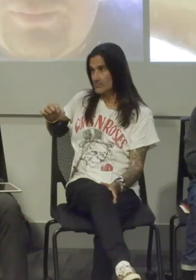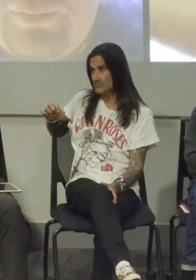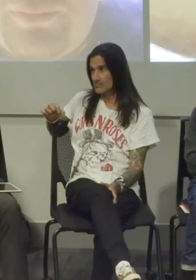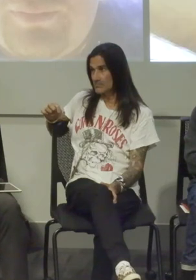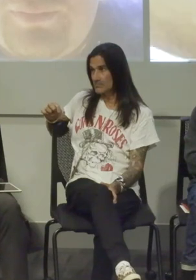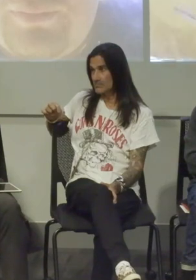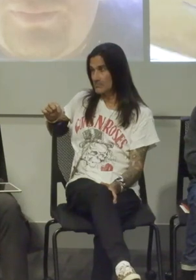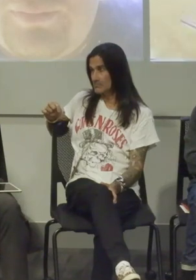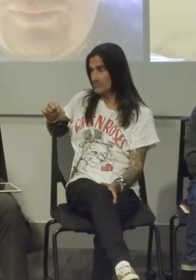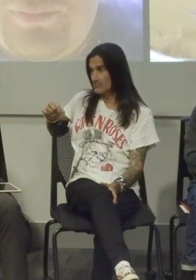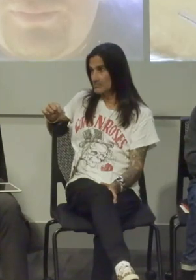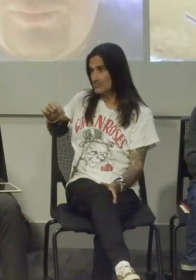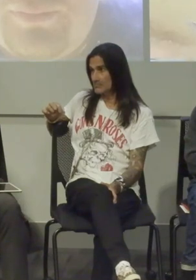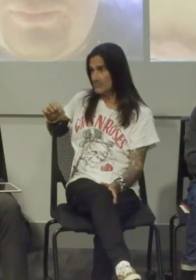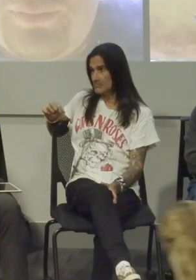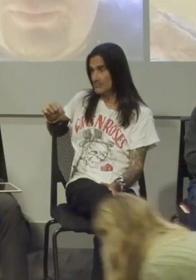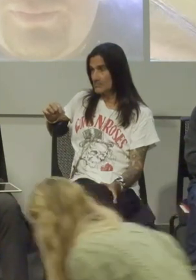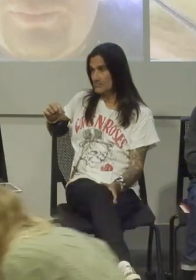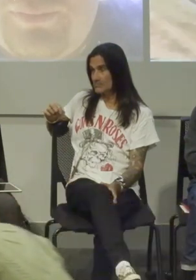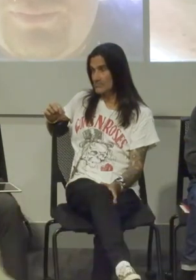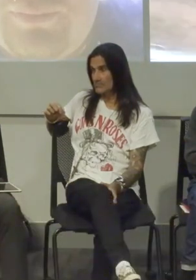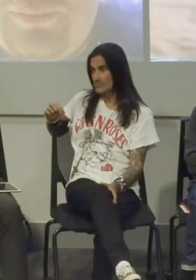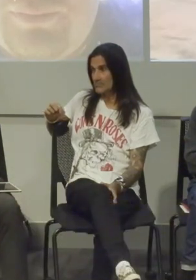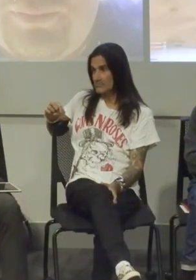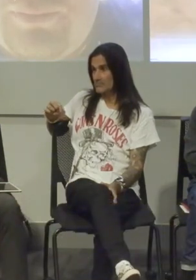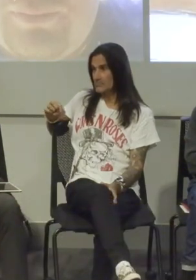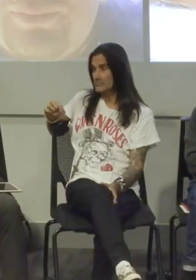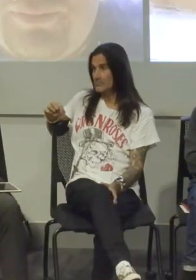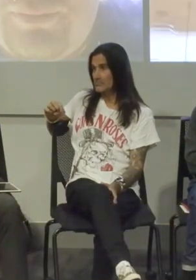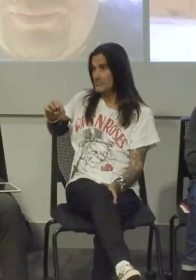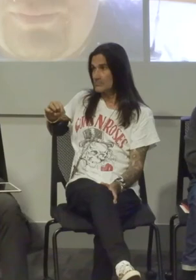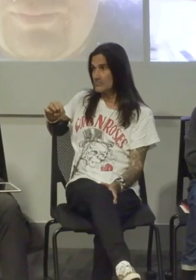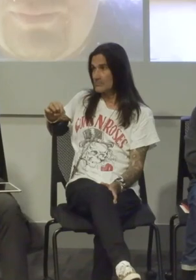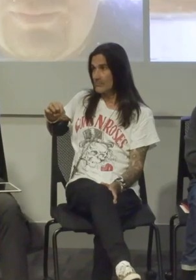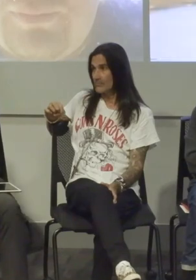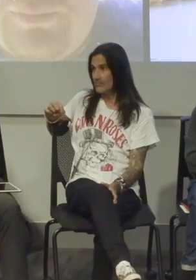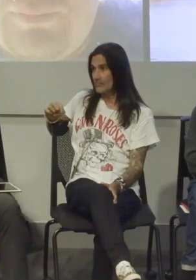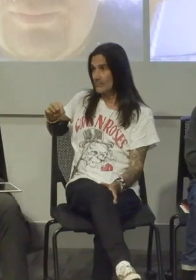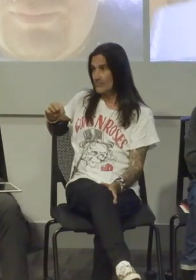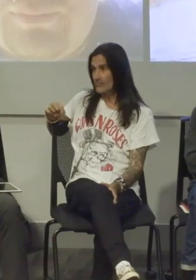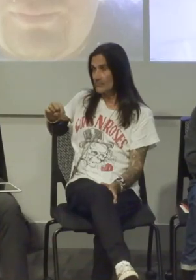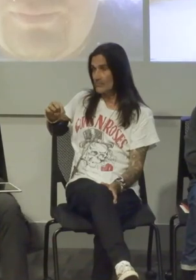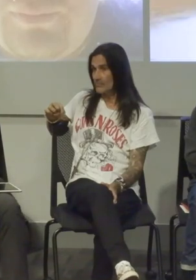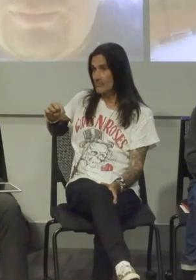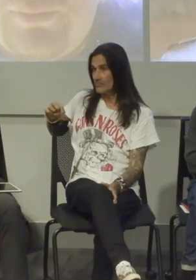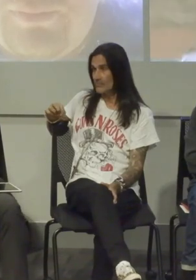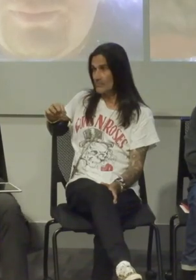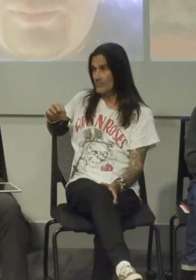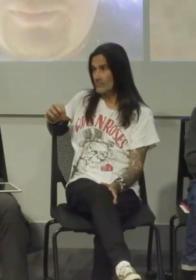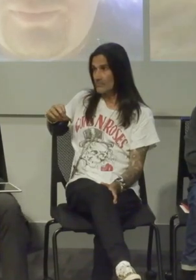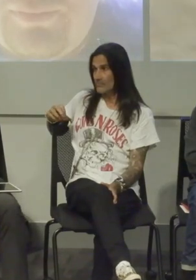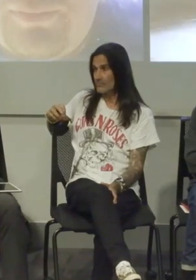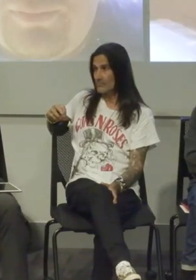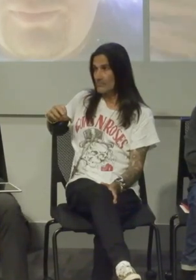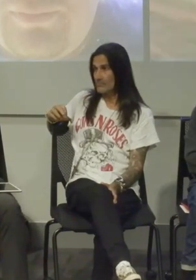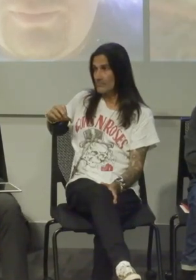learning? So I feel that's probably an area where we need to start. And I don't know how to do that. And I know many teachers that would just